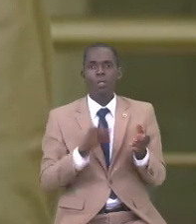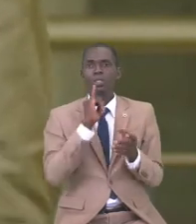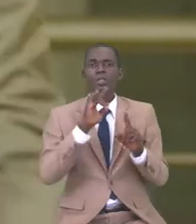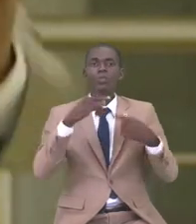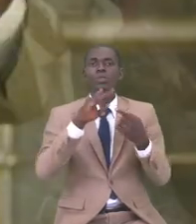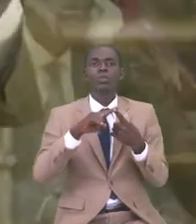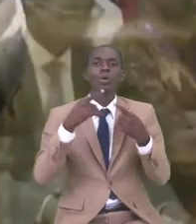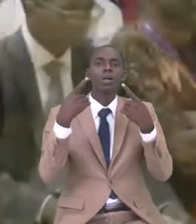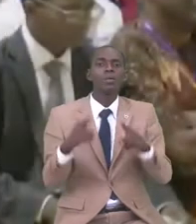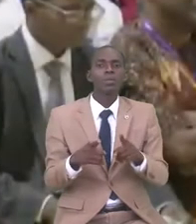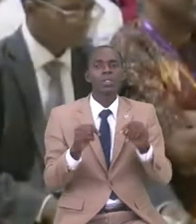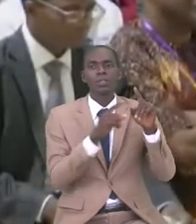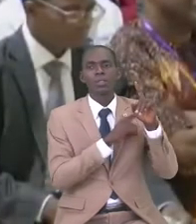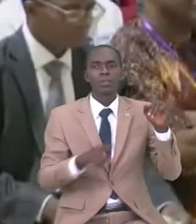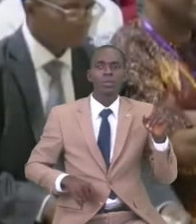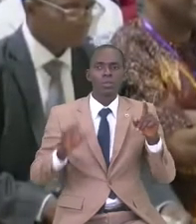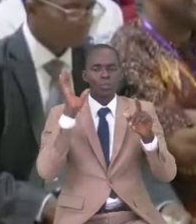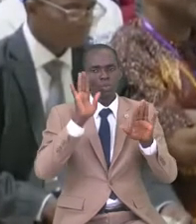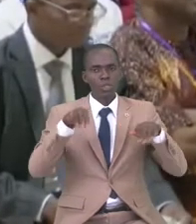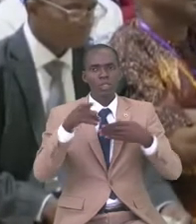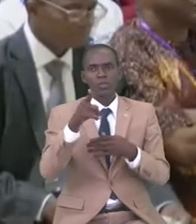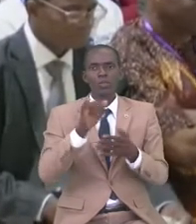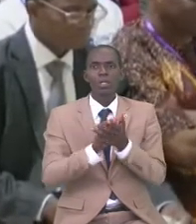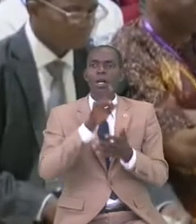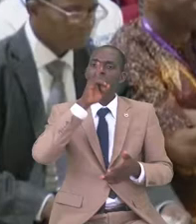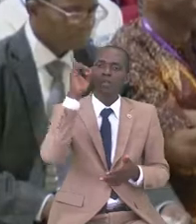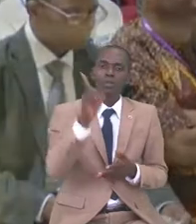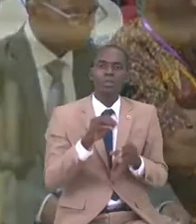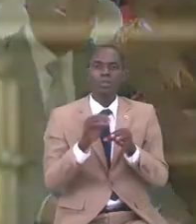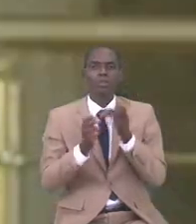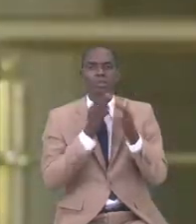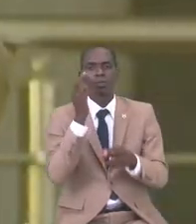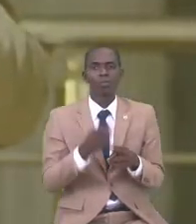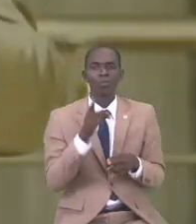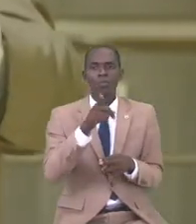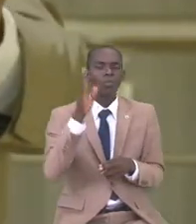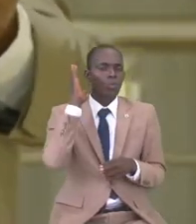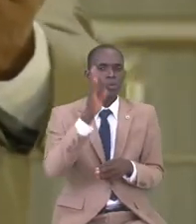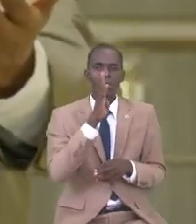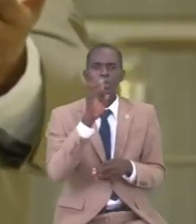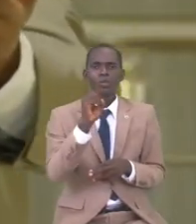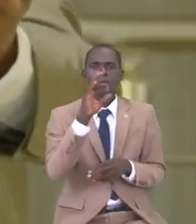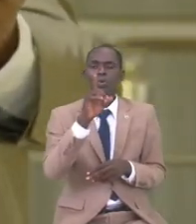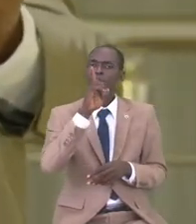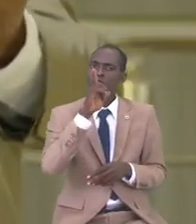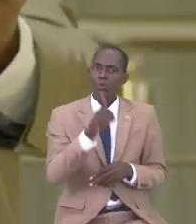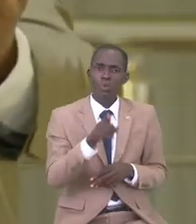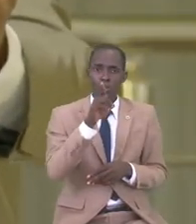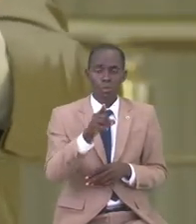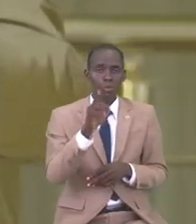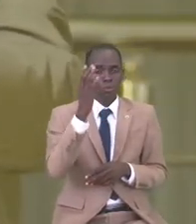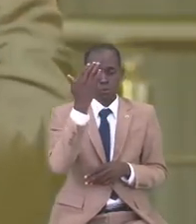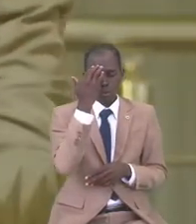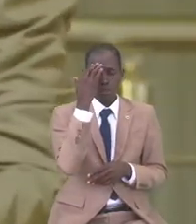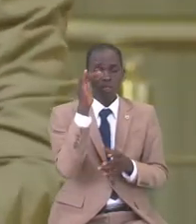happen. The Lord will give you assurance. You'll be so sure. You know that your